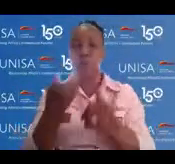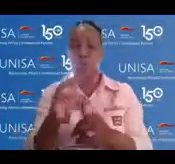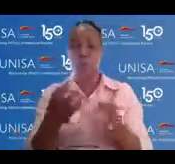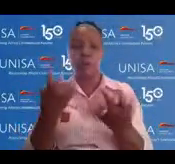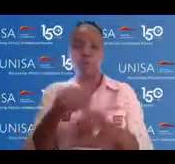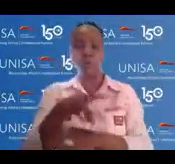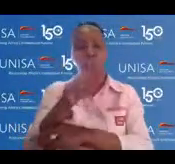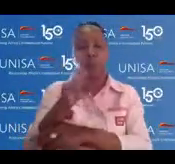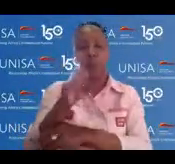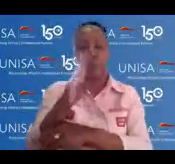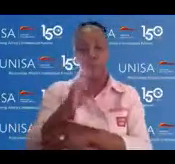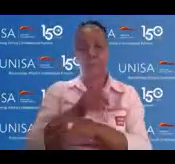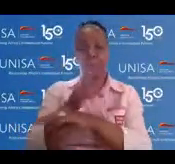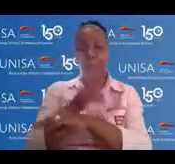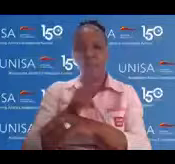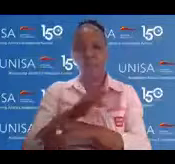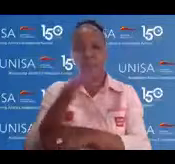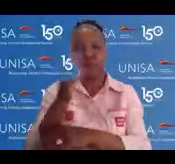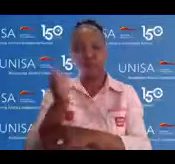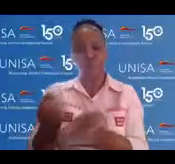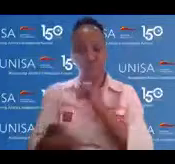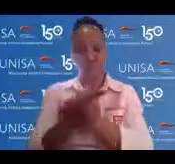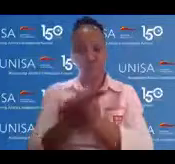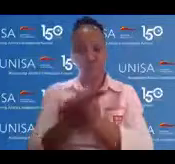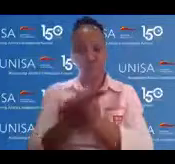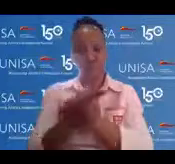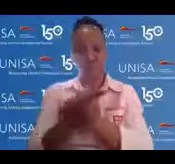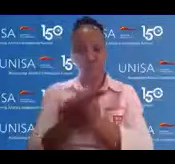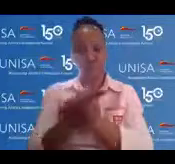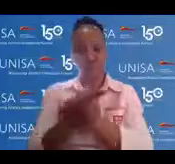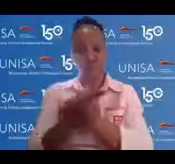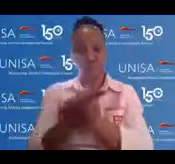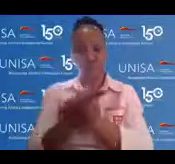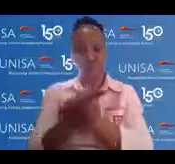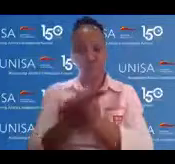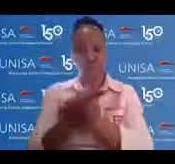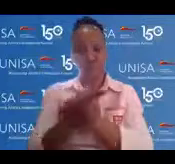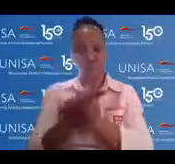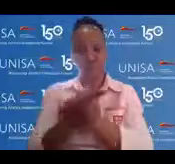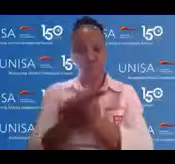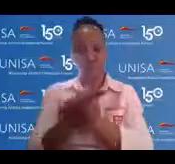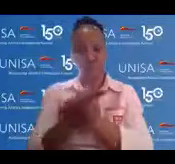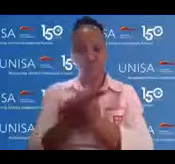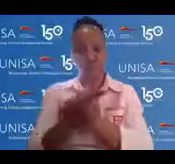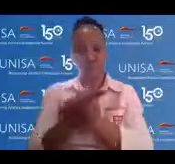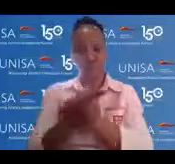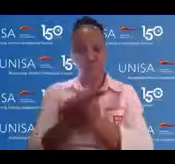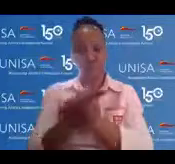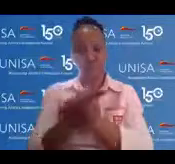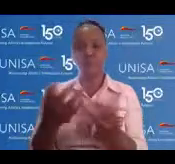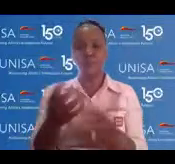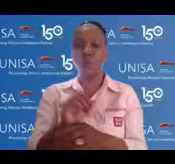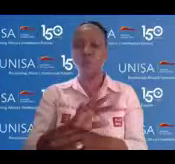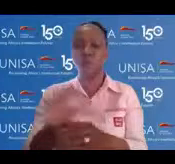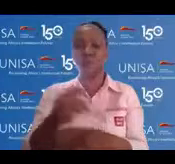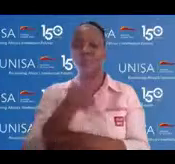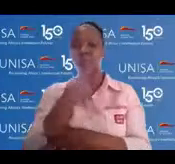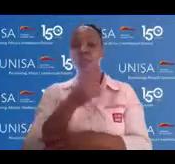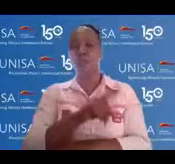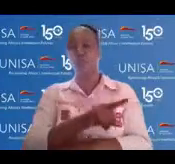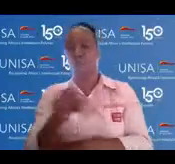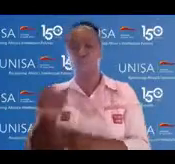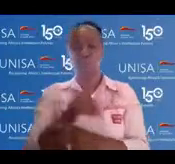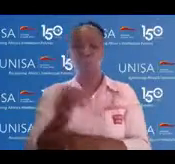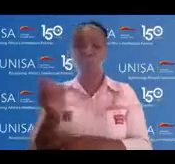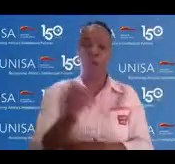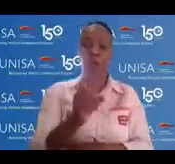up. So that integration is really starting to happen. So in other words, it's not going to be a total surprise to you when you get your exam. But